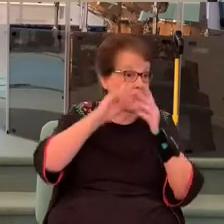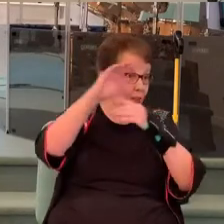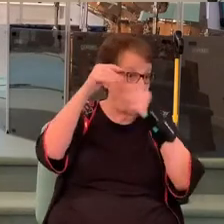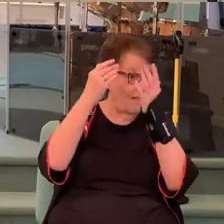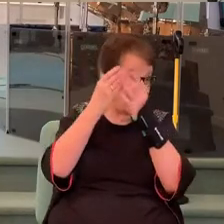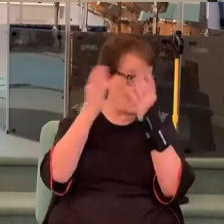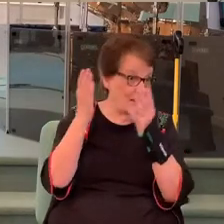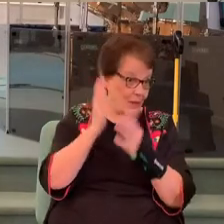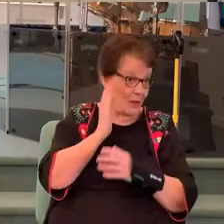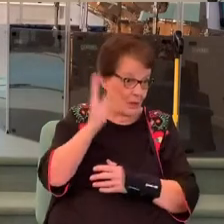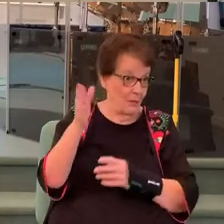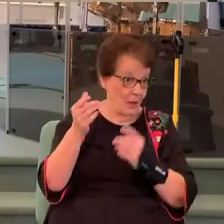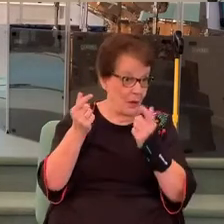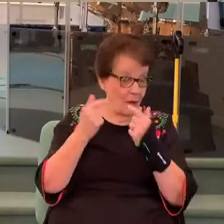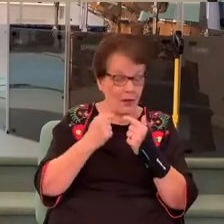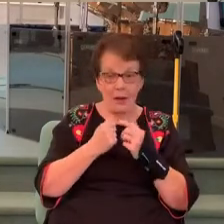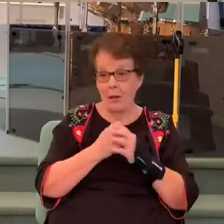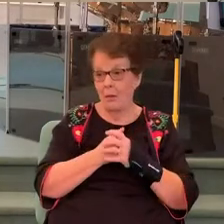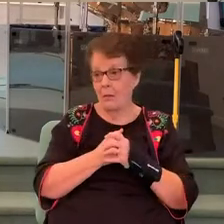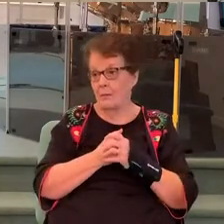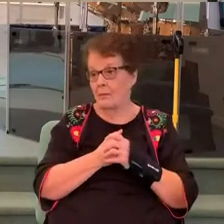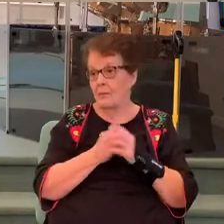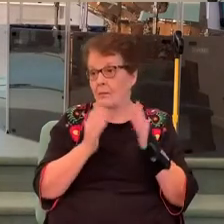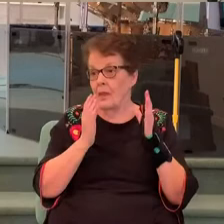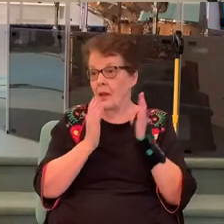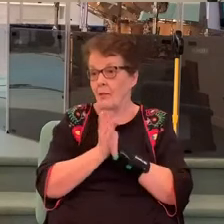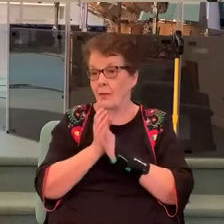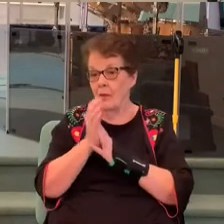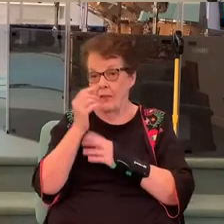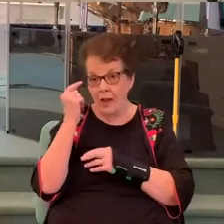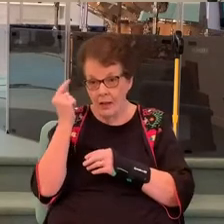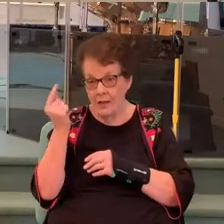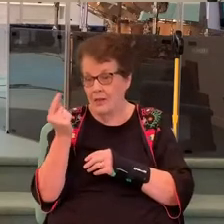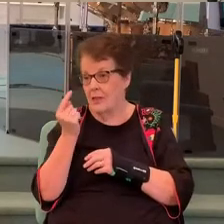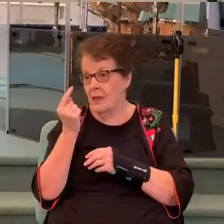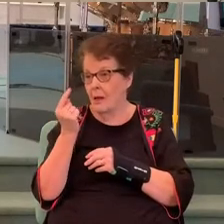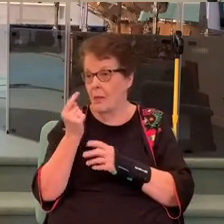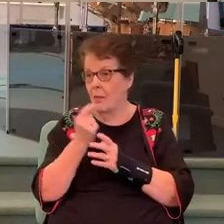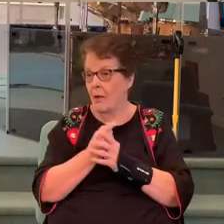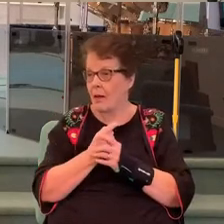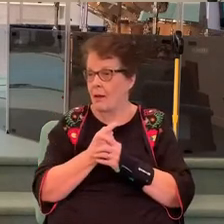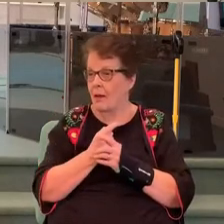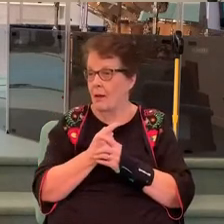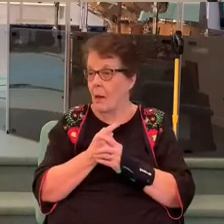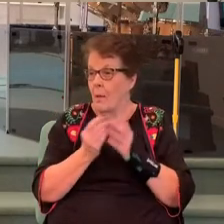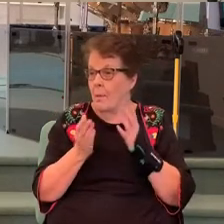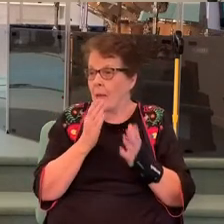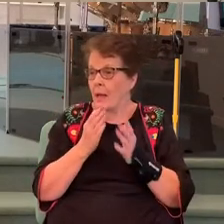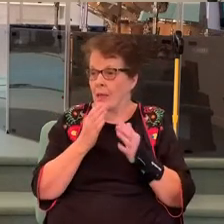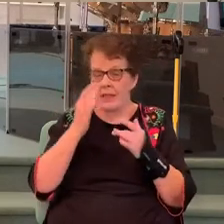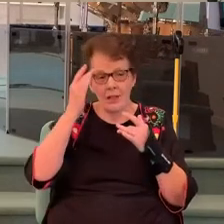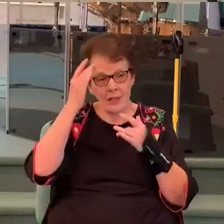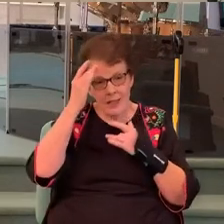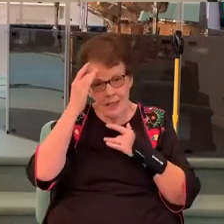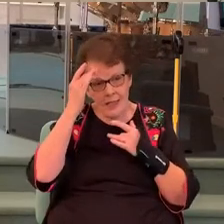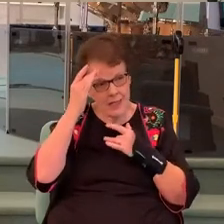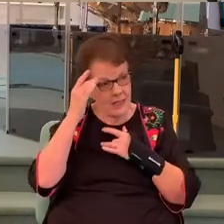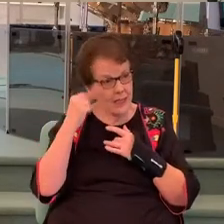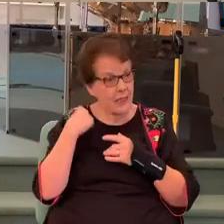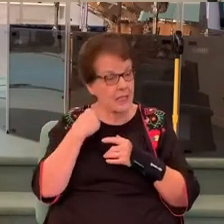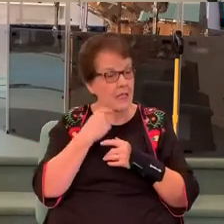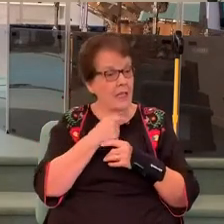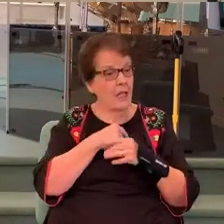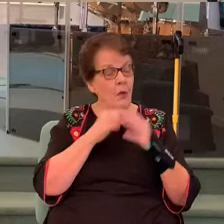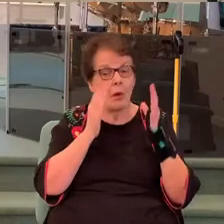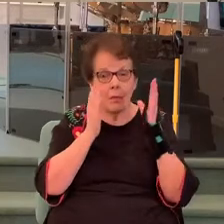is sick, if they've got a common cold, they may get over it by Thursday at noon. But there may be a sickness that we pray understanding that God